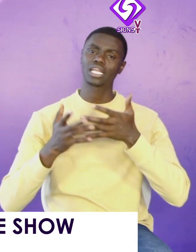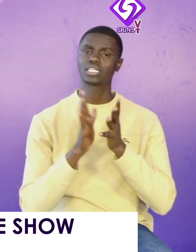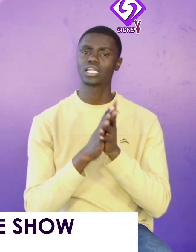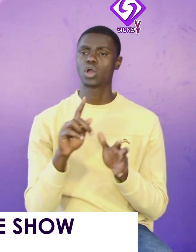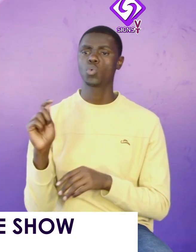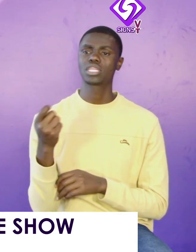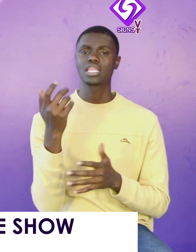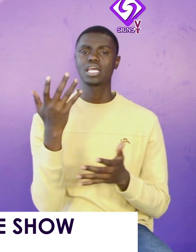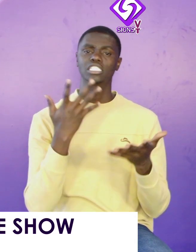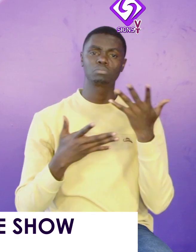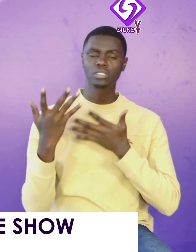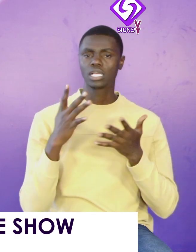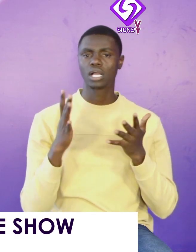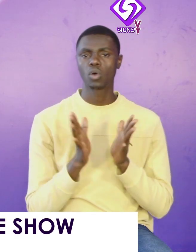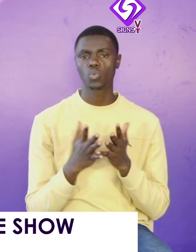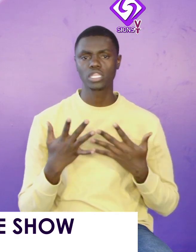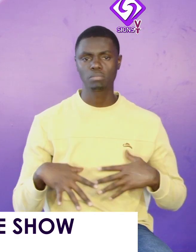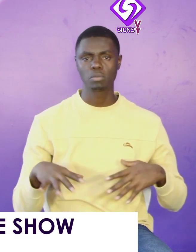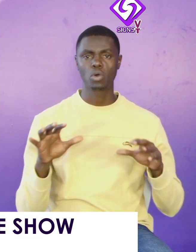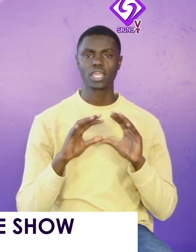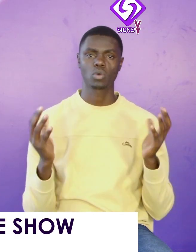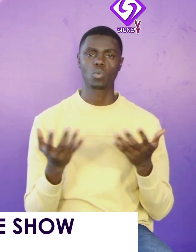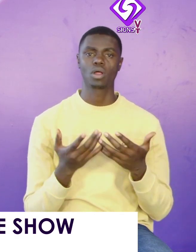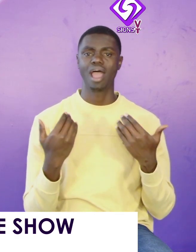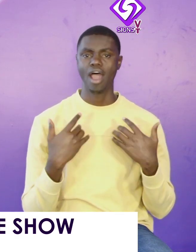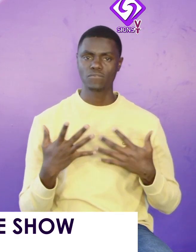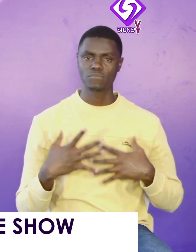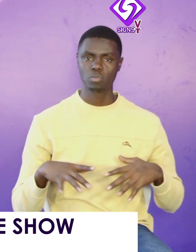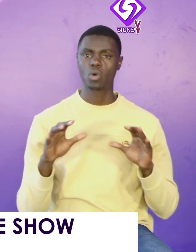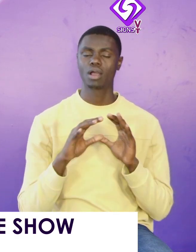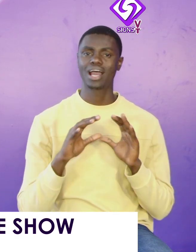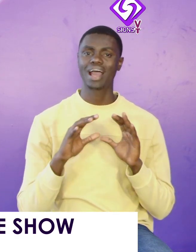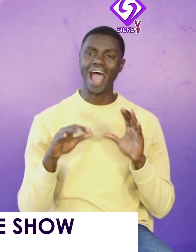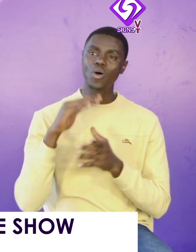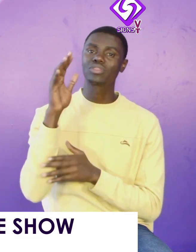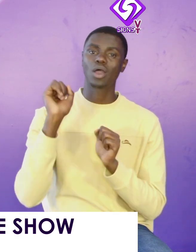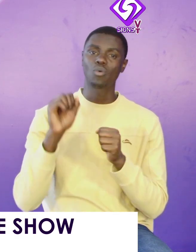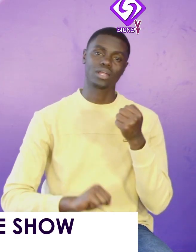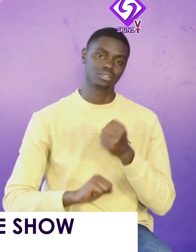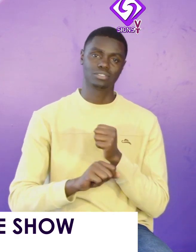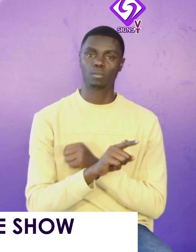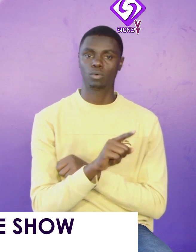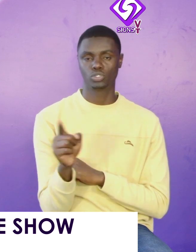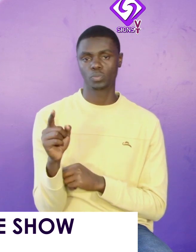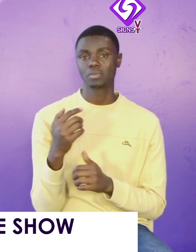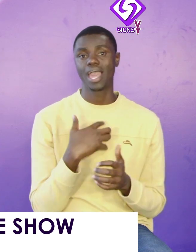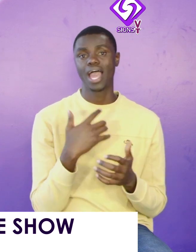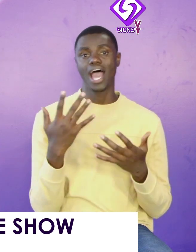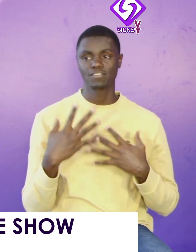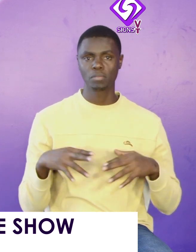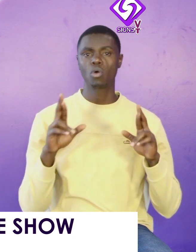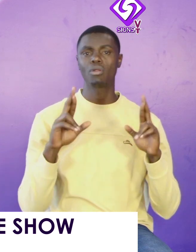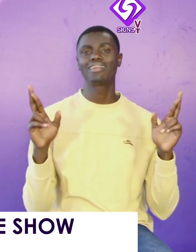Speak to somebody in the world. There is somebody out there that can lift you up. There is somebody ready